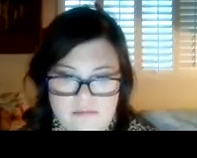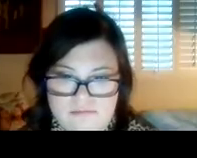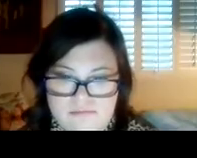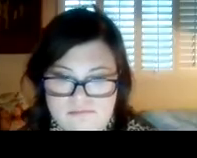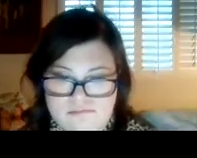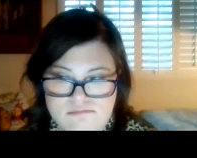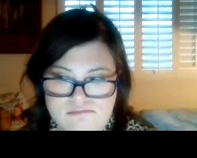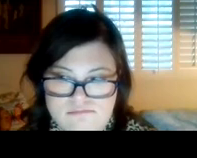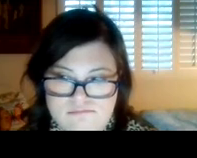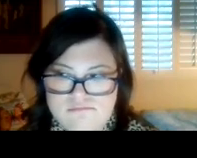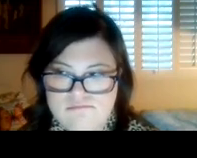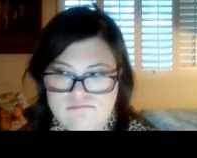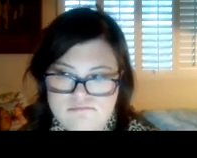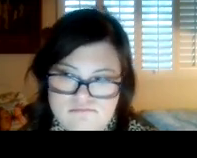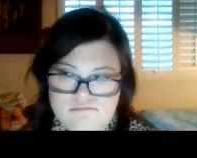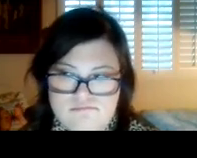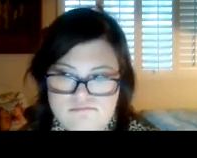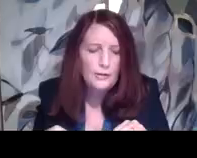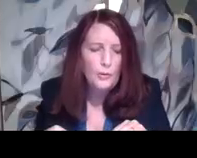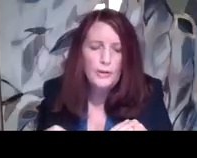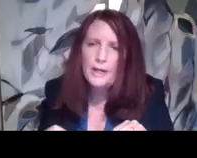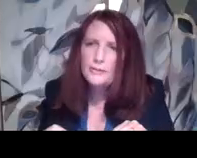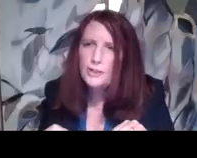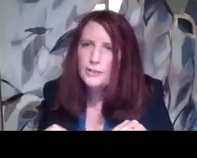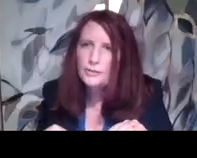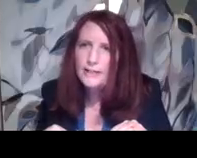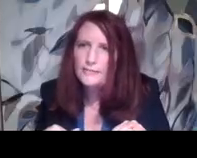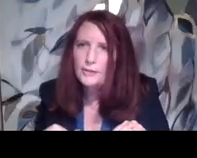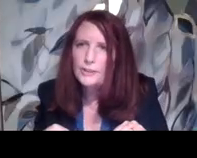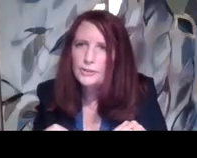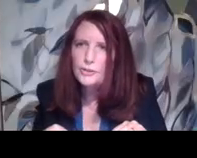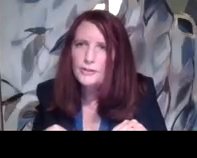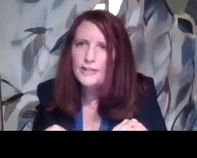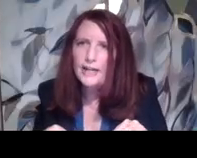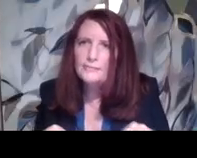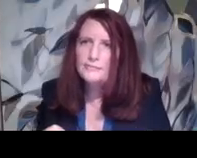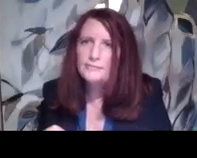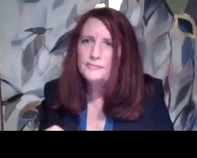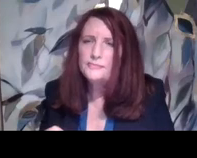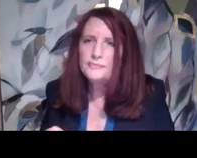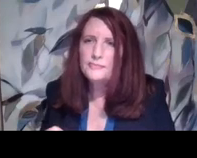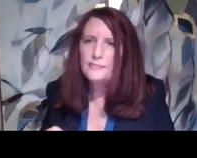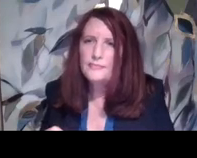about track and field? When did you start that?